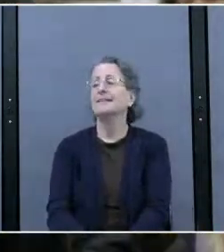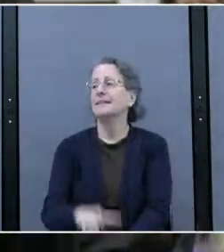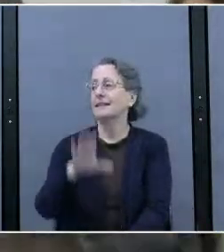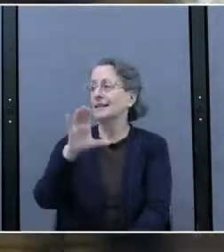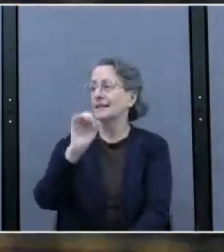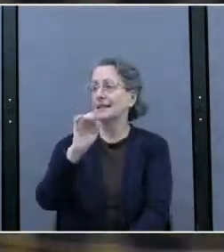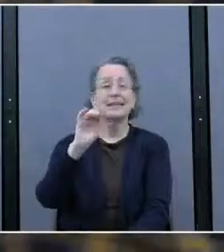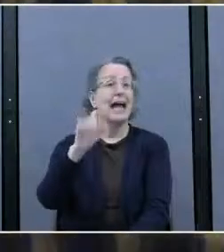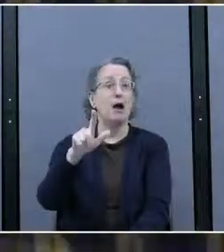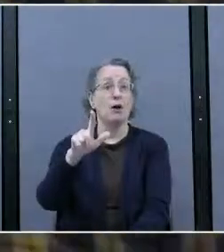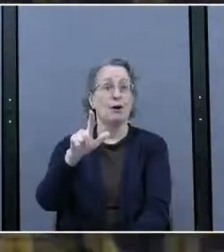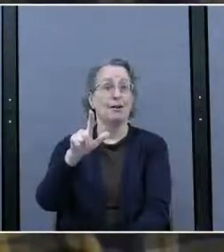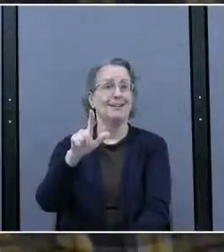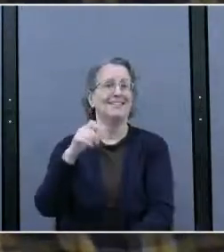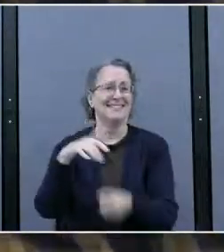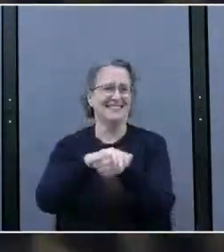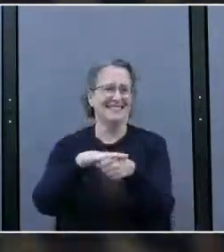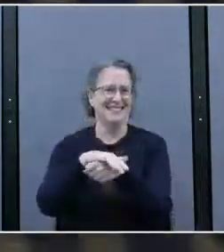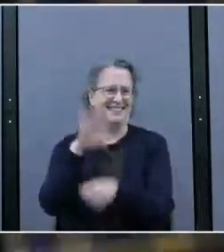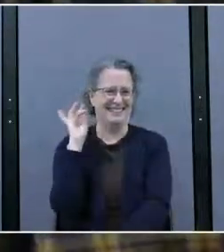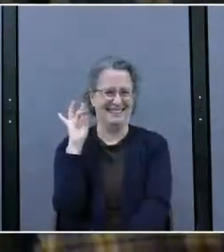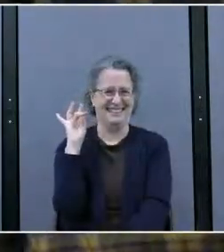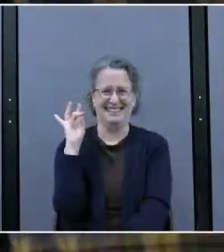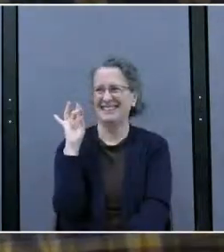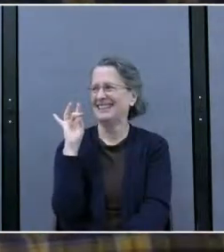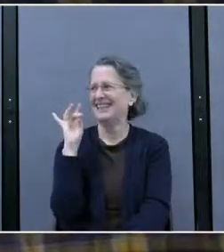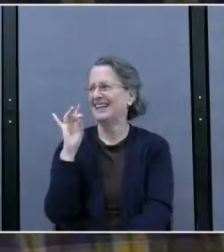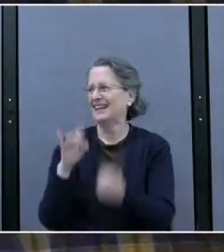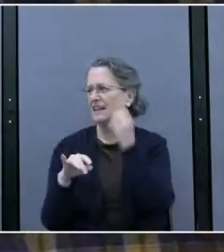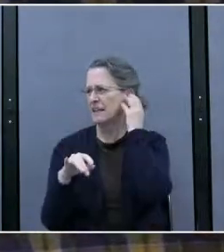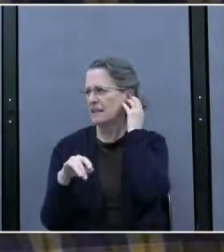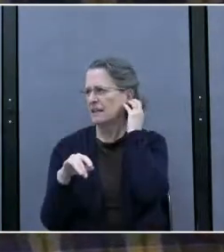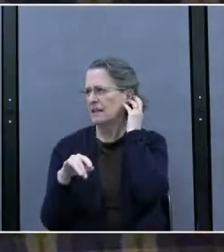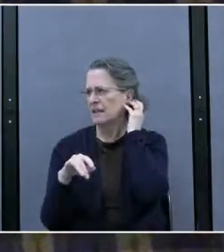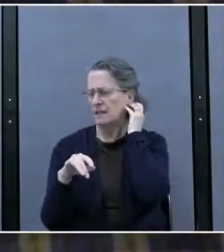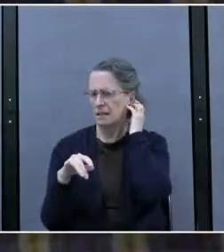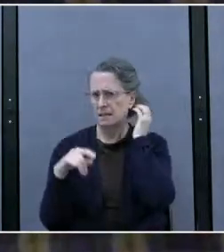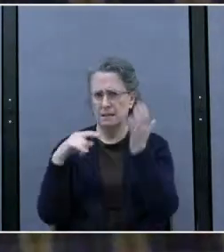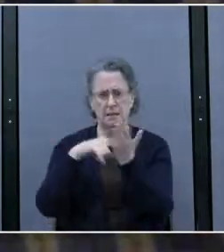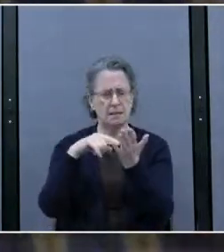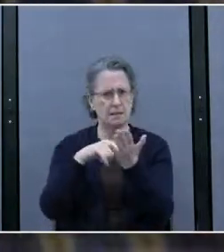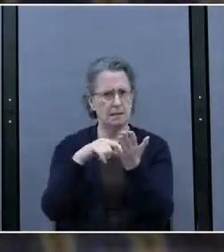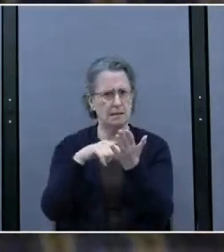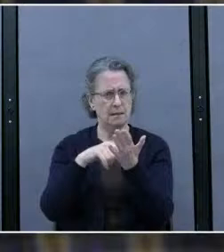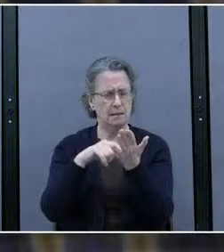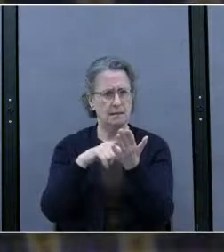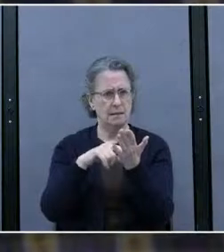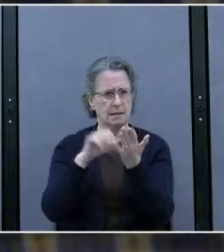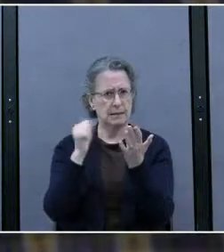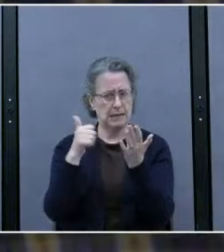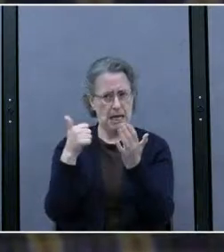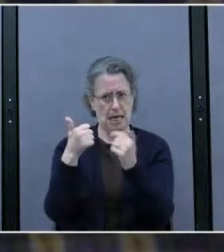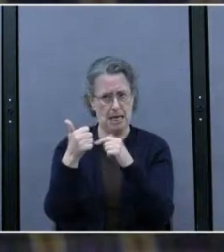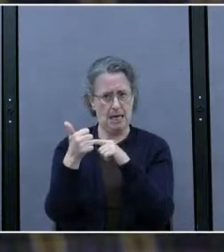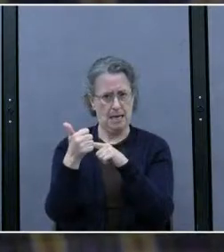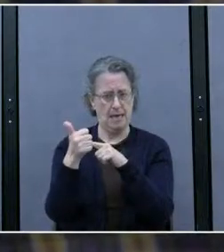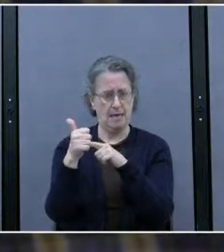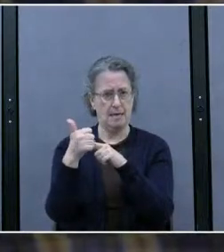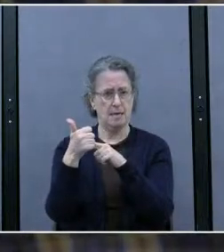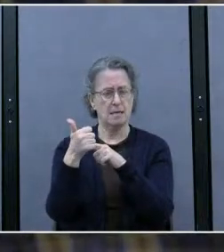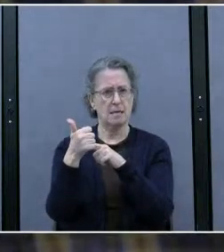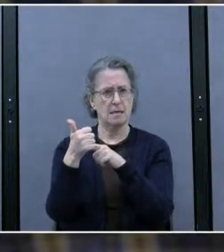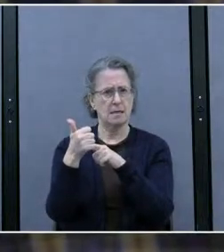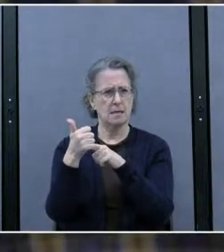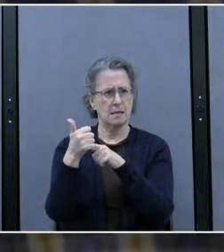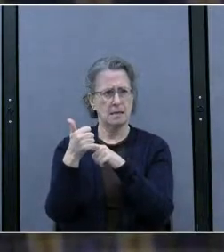Carol from District 8. I'm just, is this the same article? I read